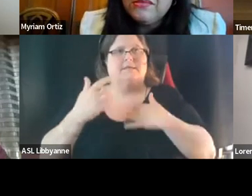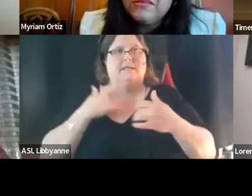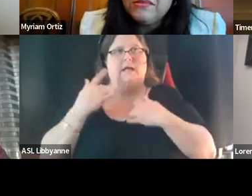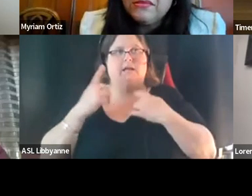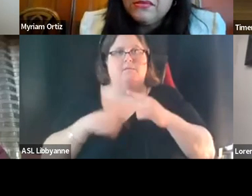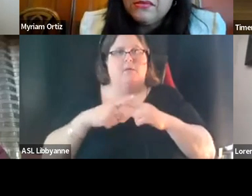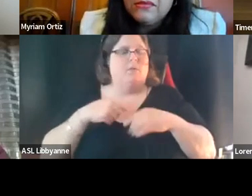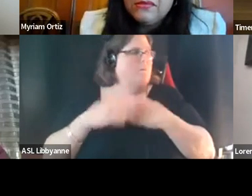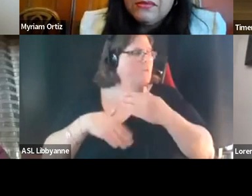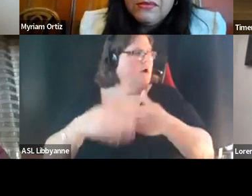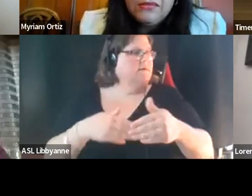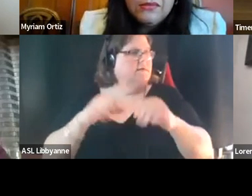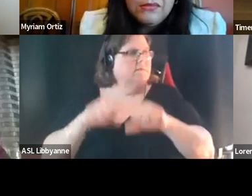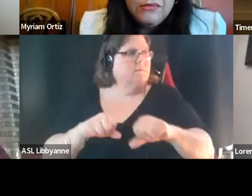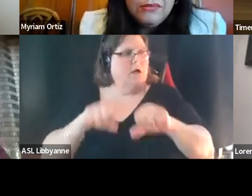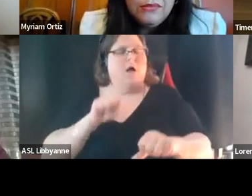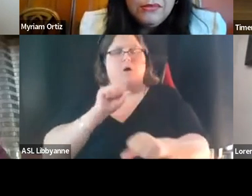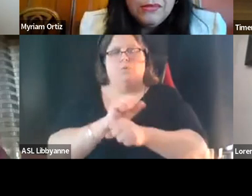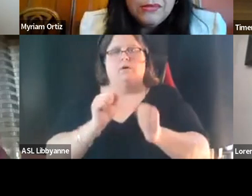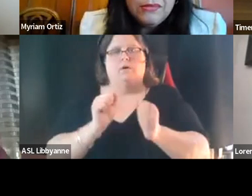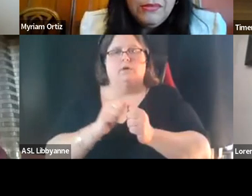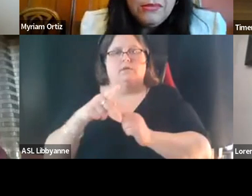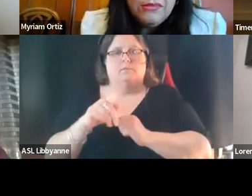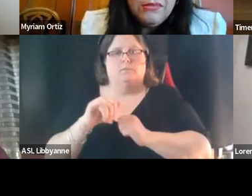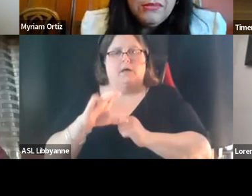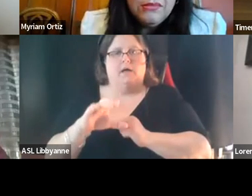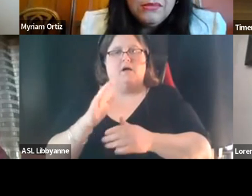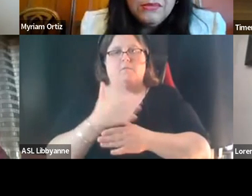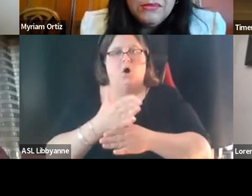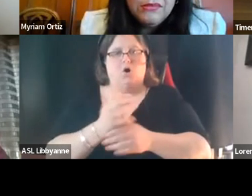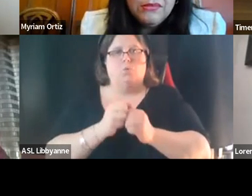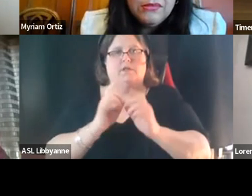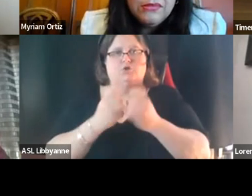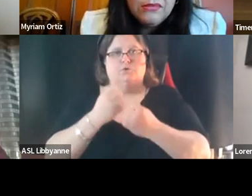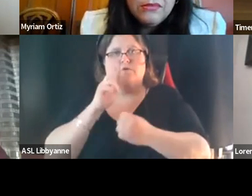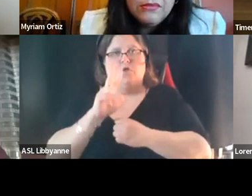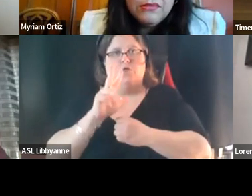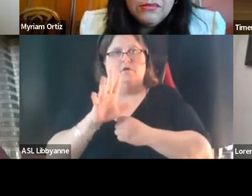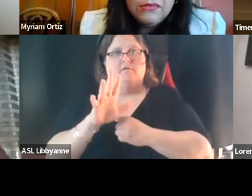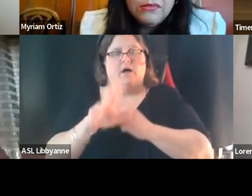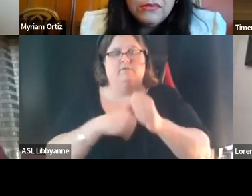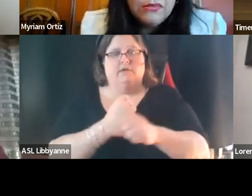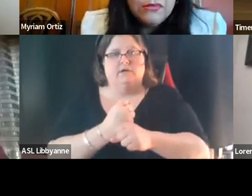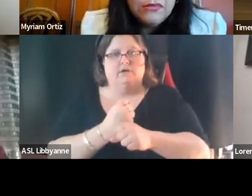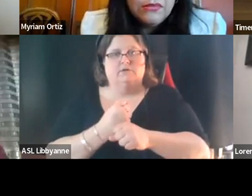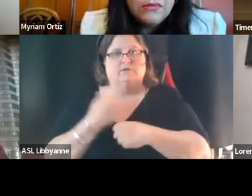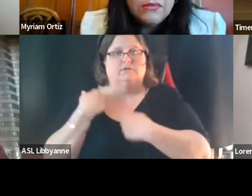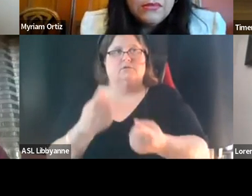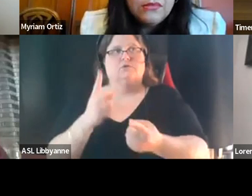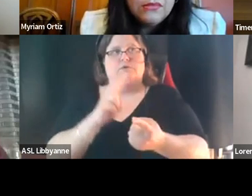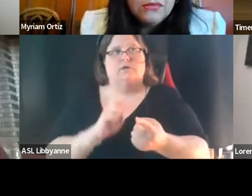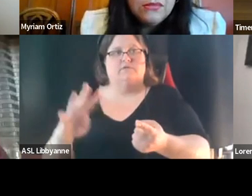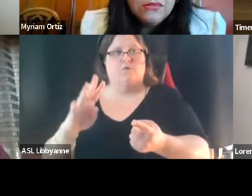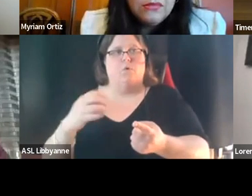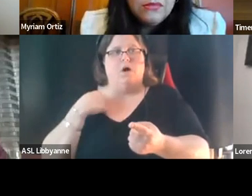possibilities. I work with the PIC, have been a partner with the district for 35 years, and since 2004, I've